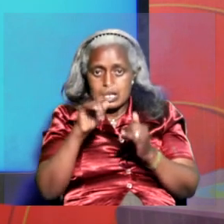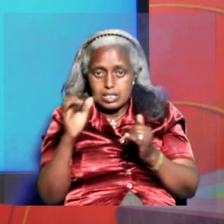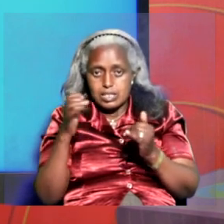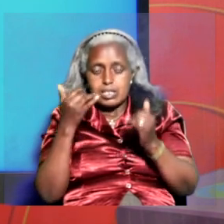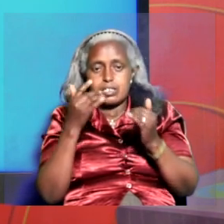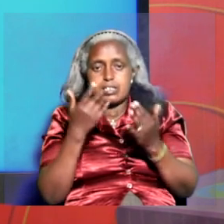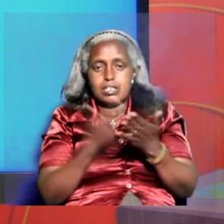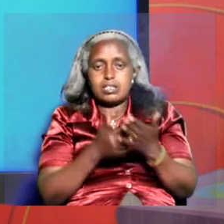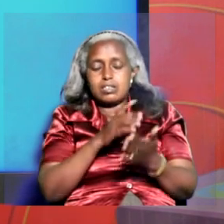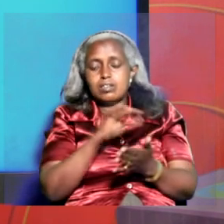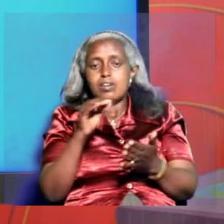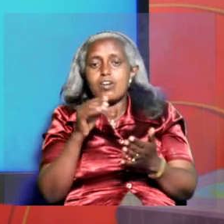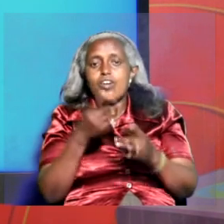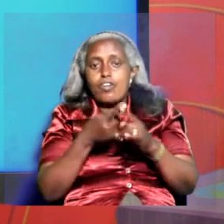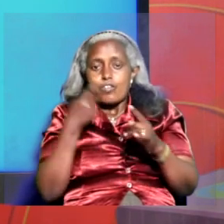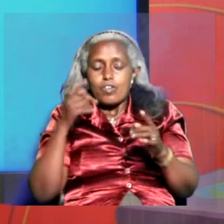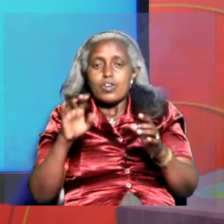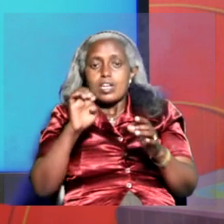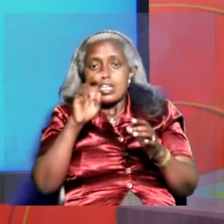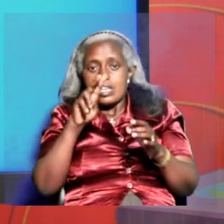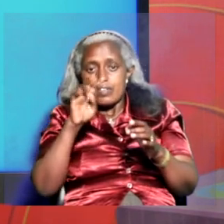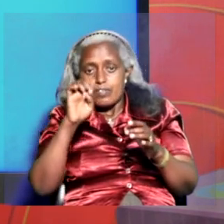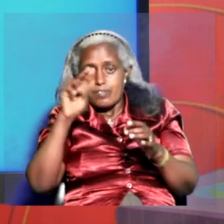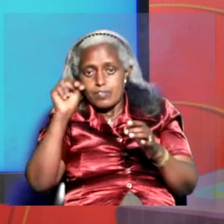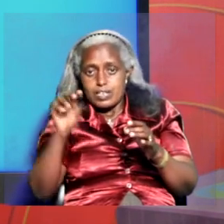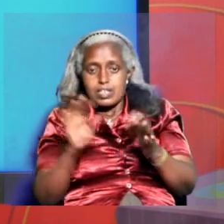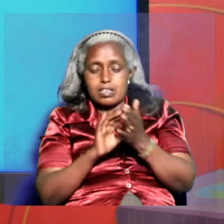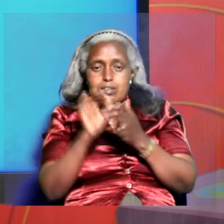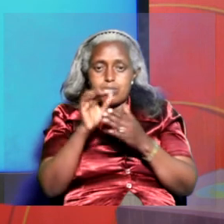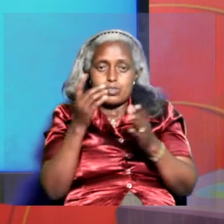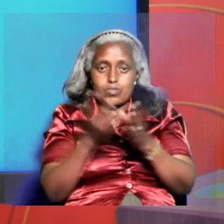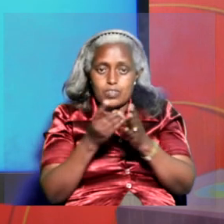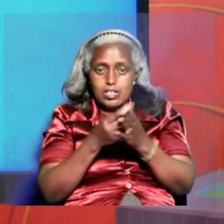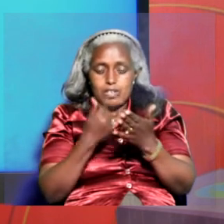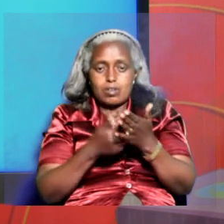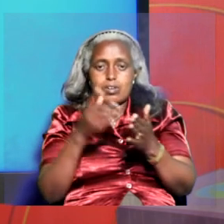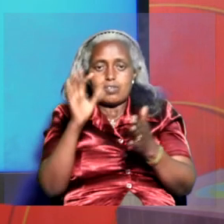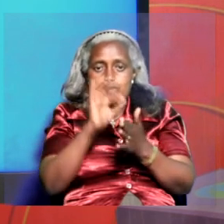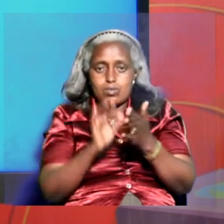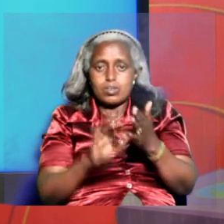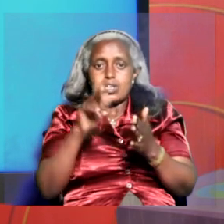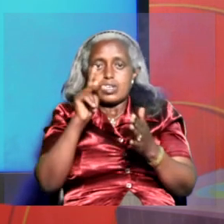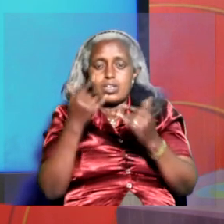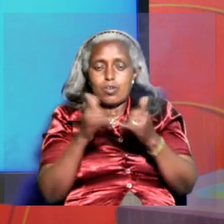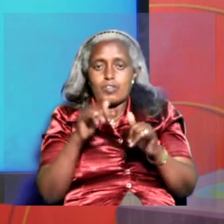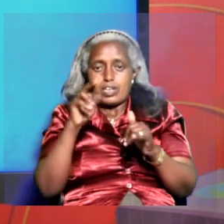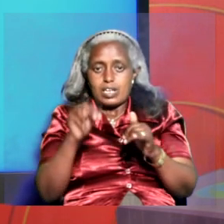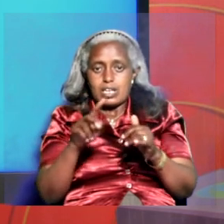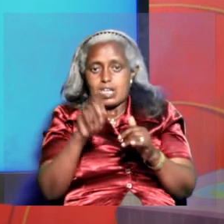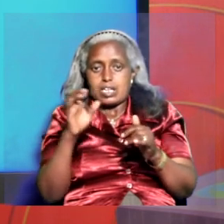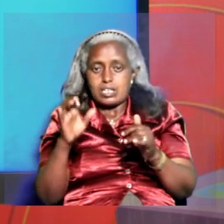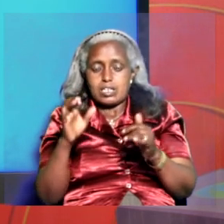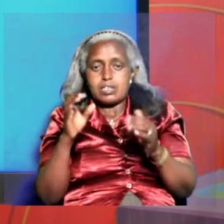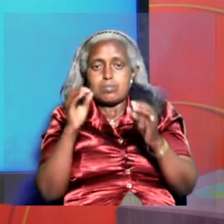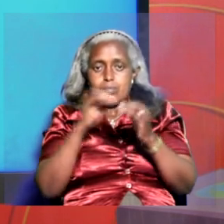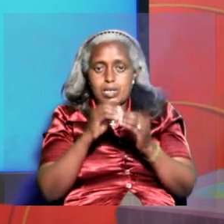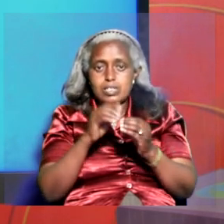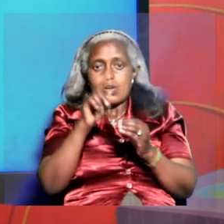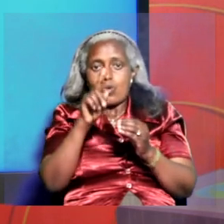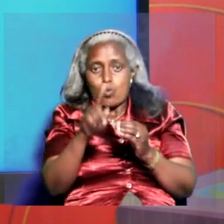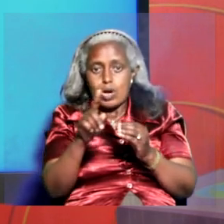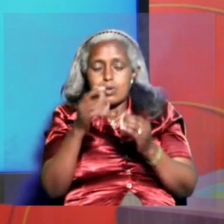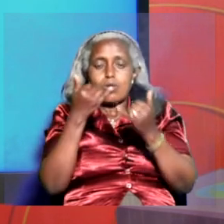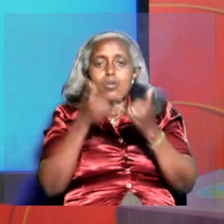And for even number of the data, we have this formula, kn over 100 plus kn over 100 plus